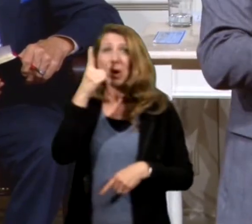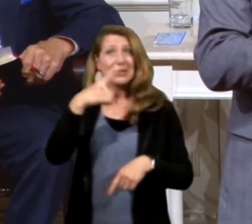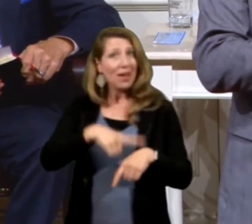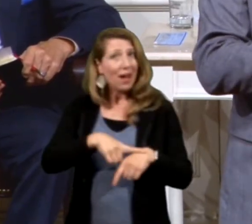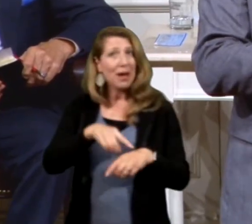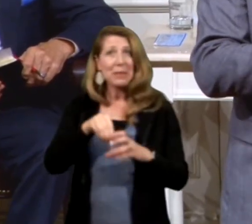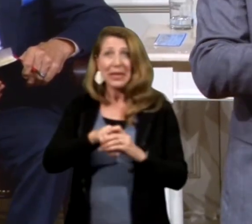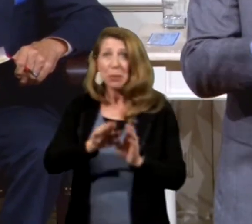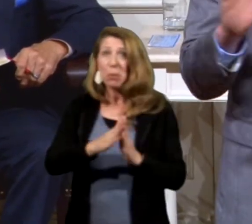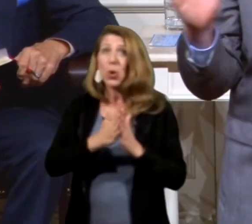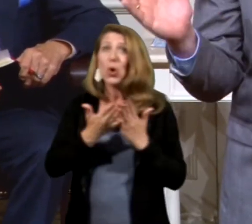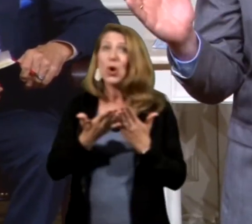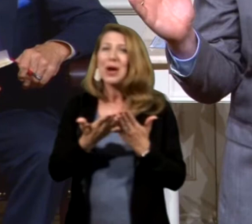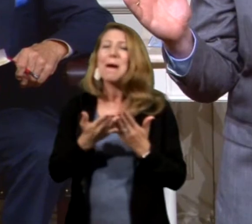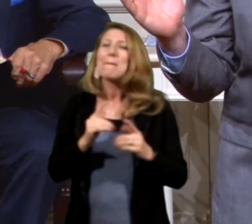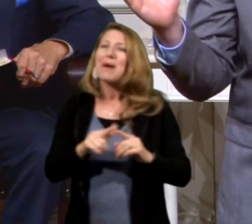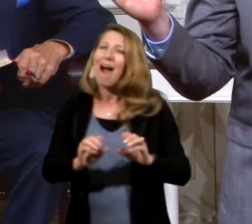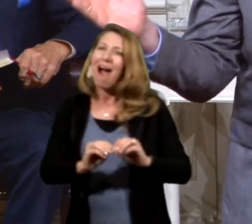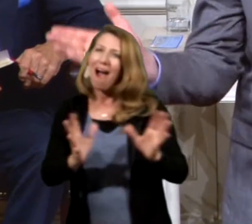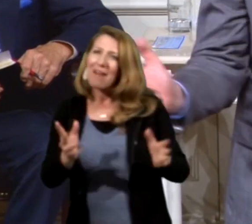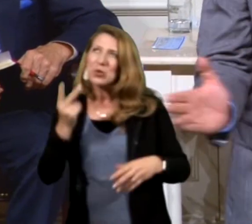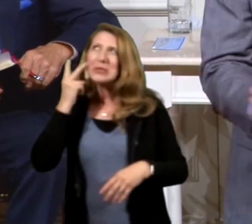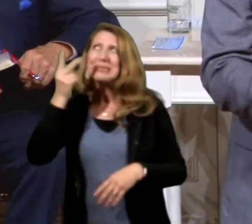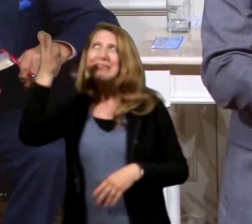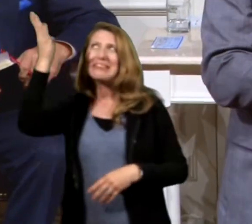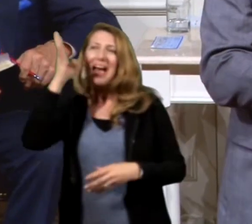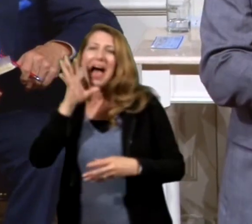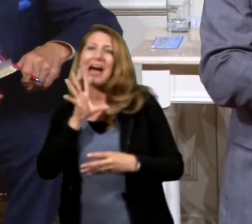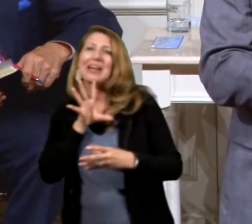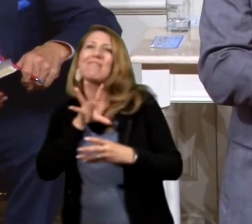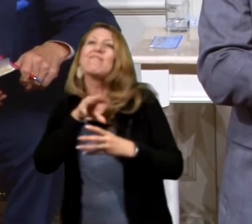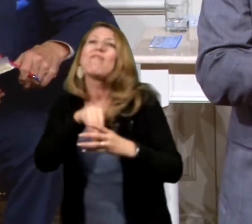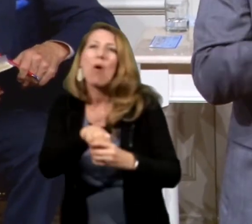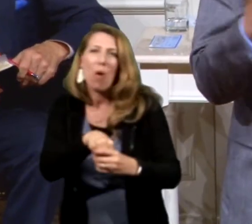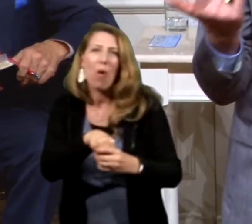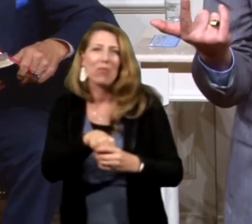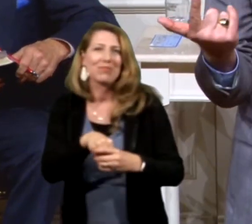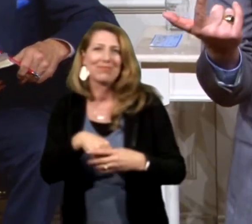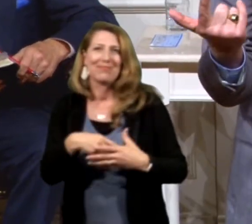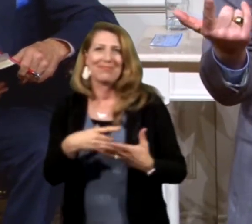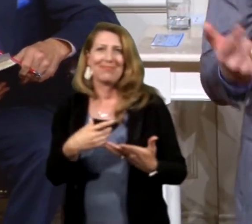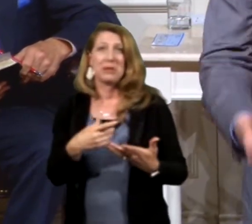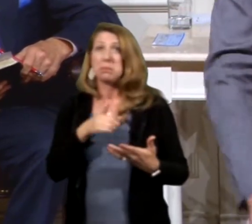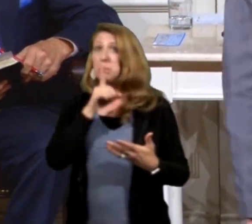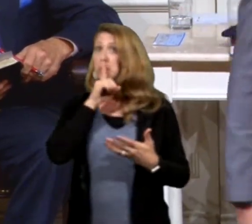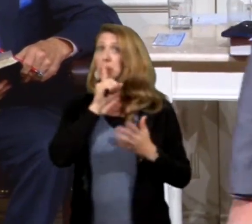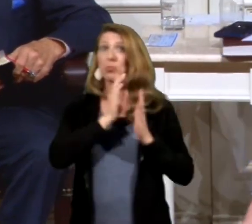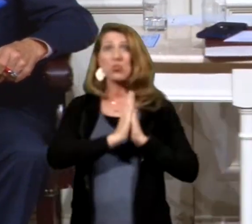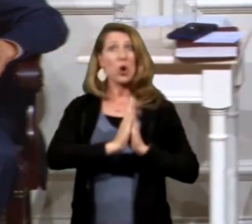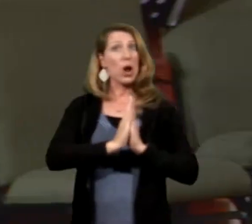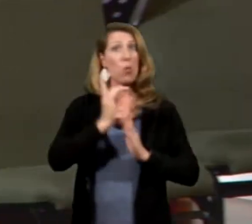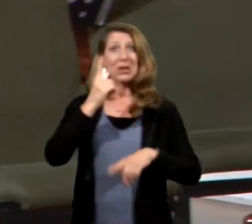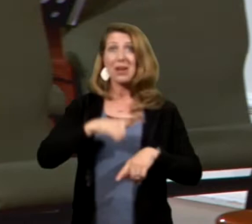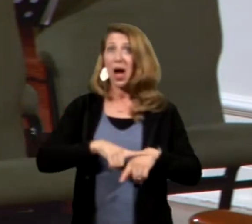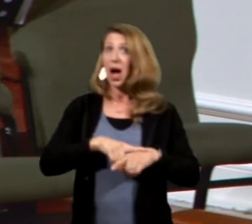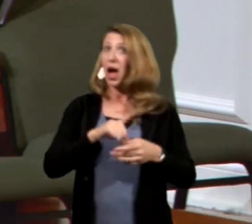can't but not see His hand all the way through it. There's not a prayer mentioned in